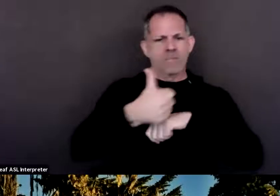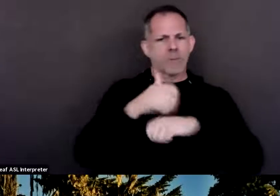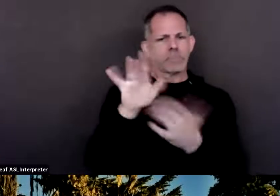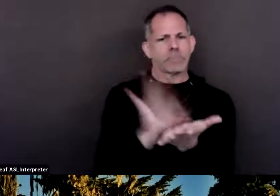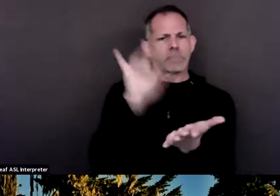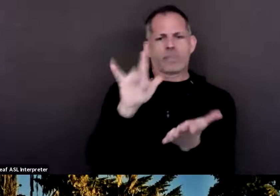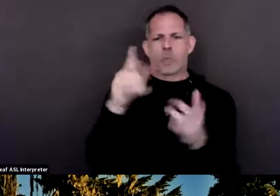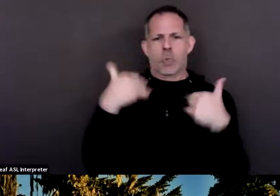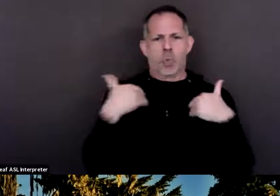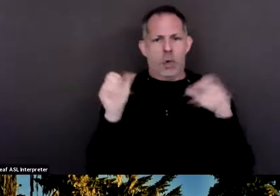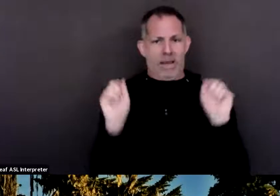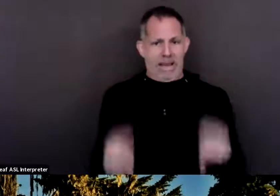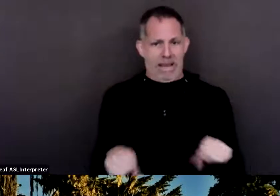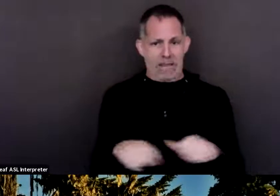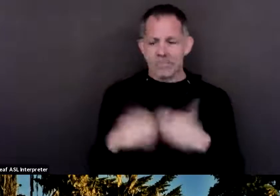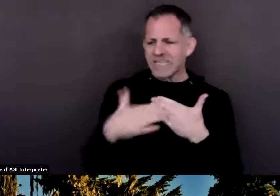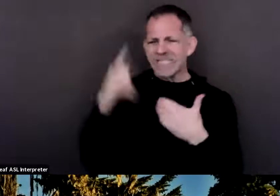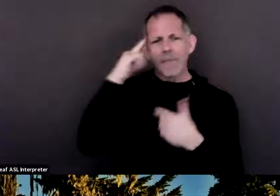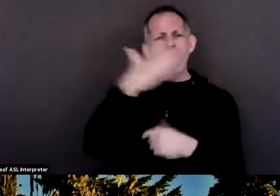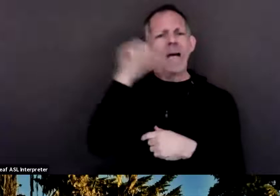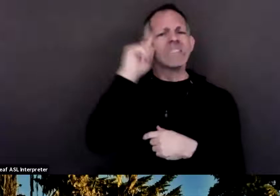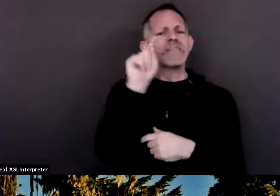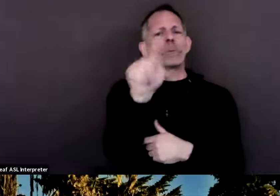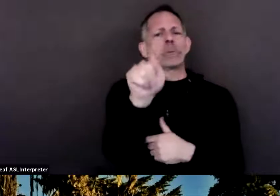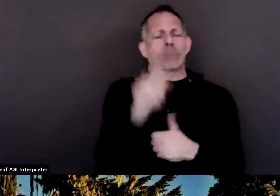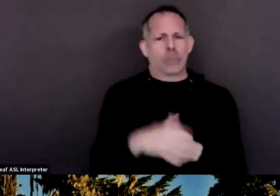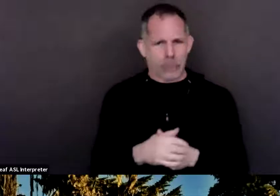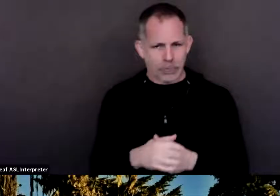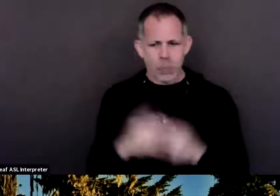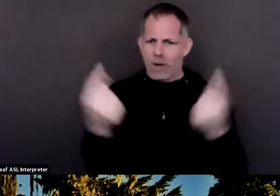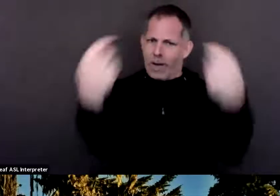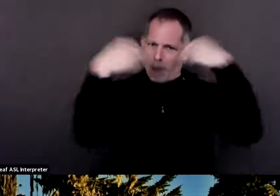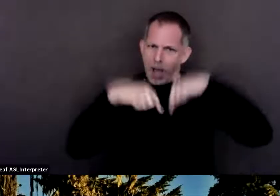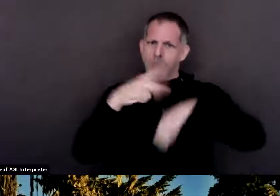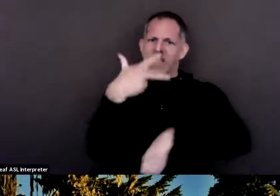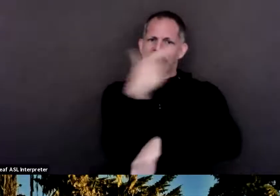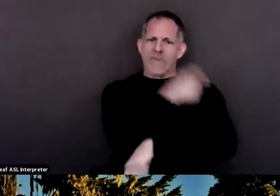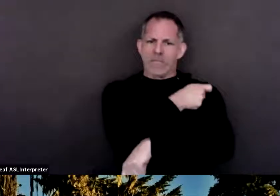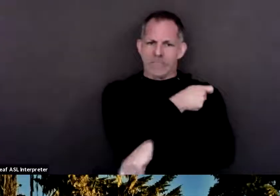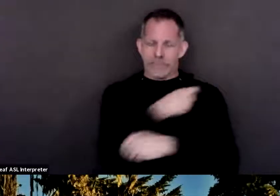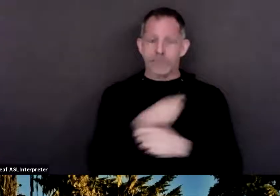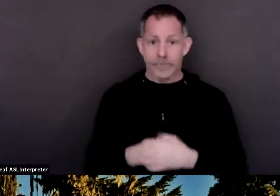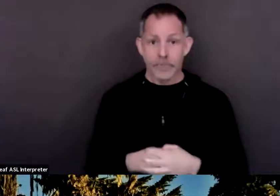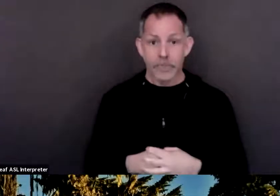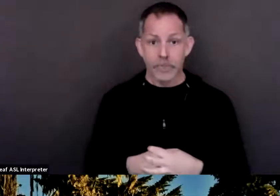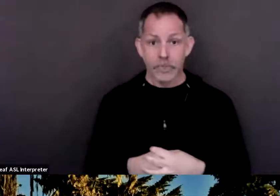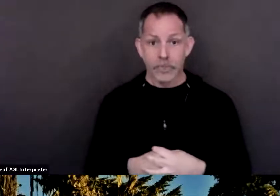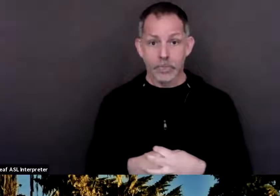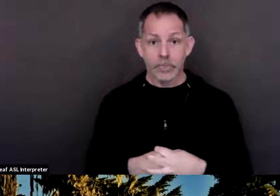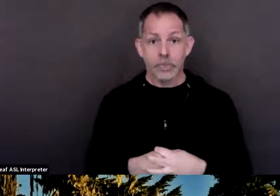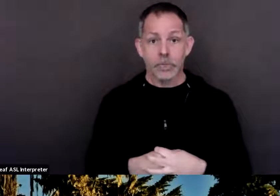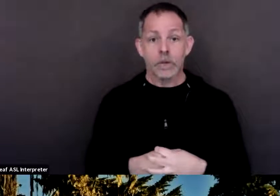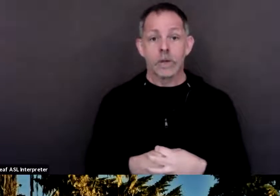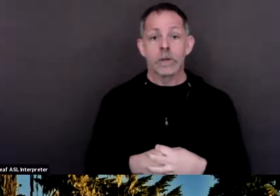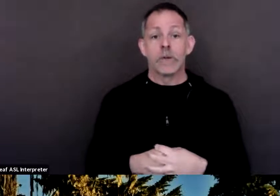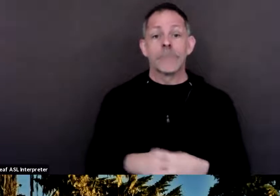come to these sites and to be able to get their vaccine. We're also doing work out in the